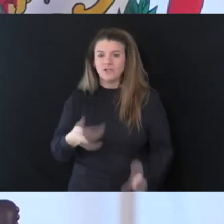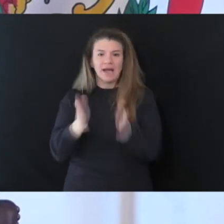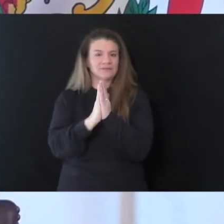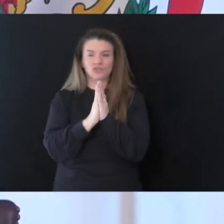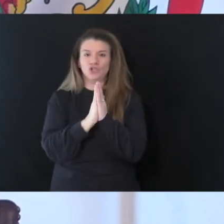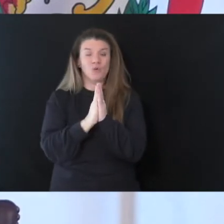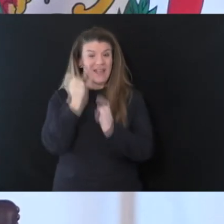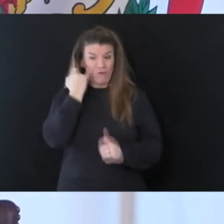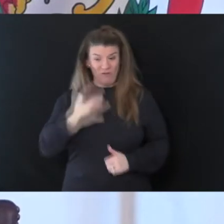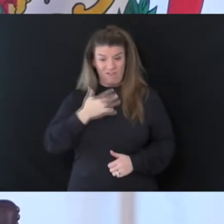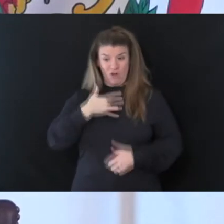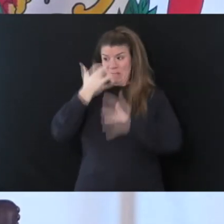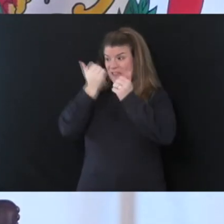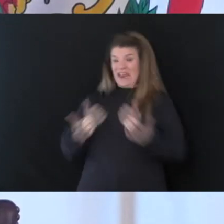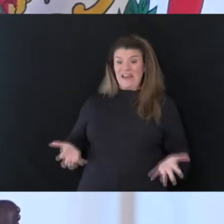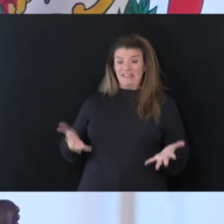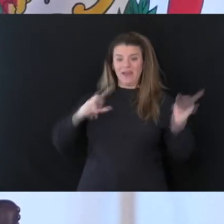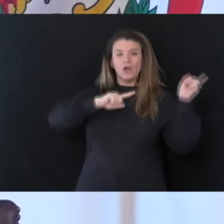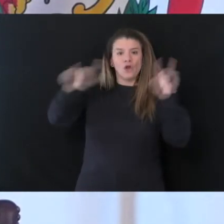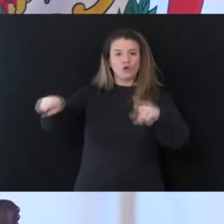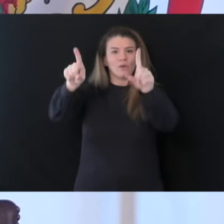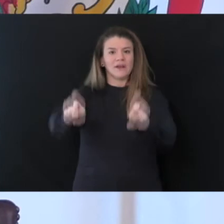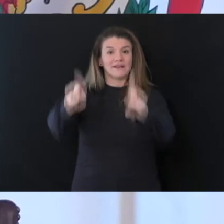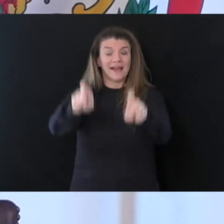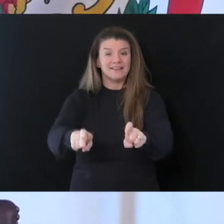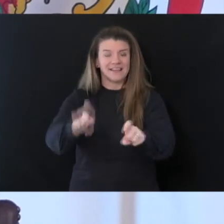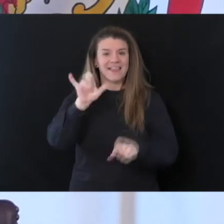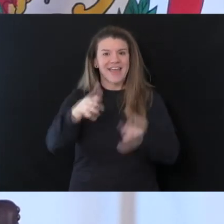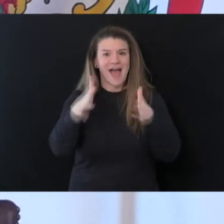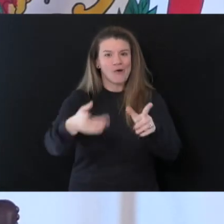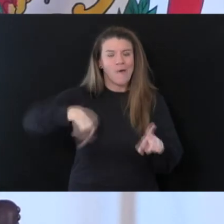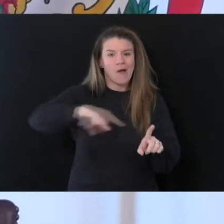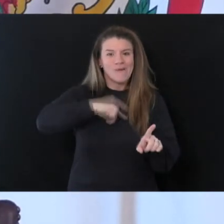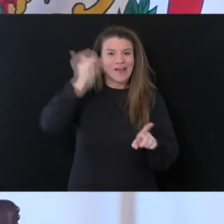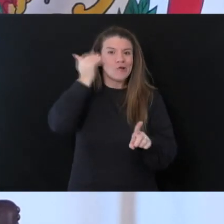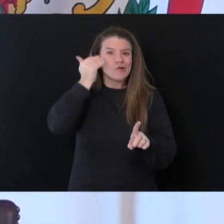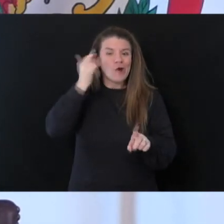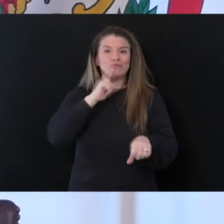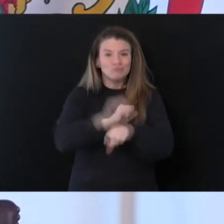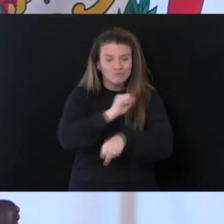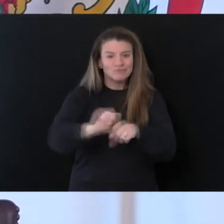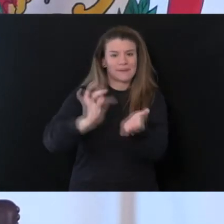get a test to where we'll know where we can give you these antibodies.